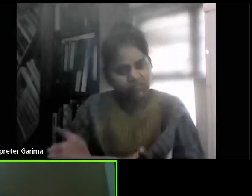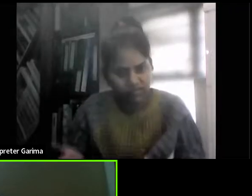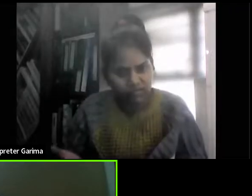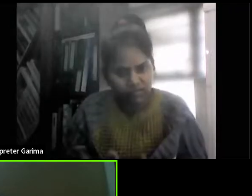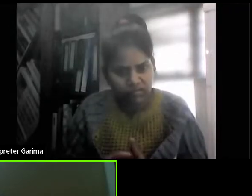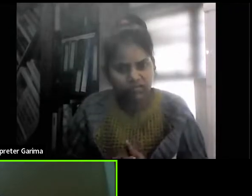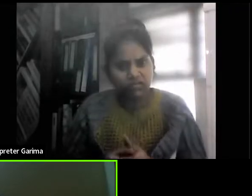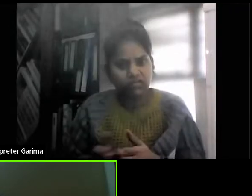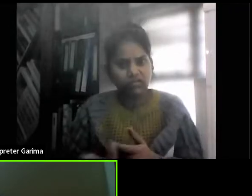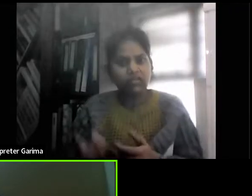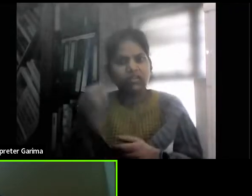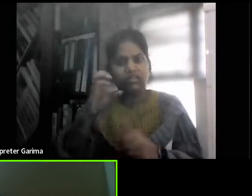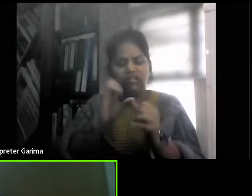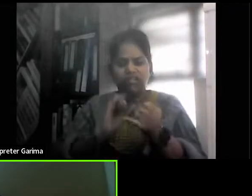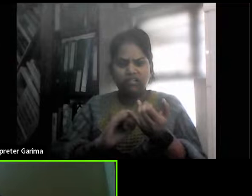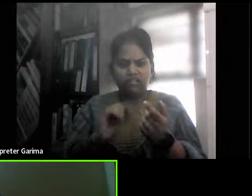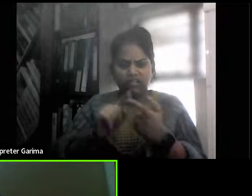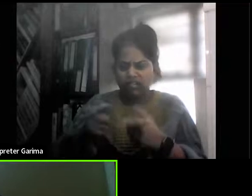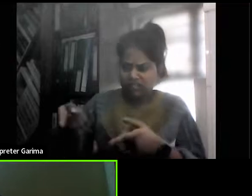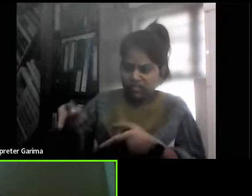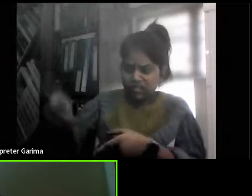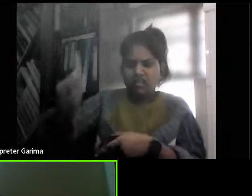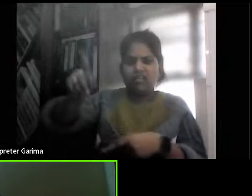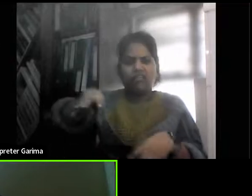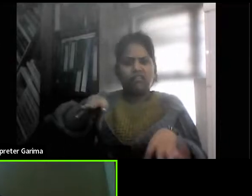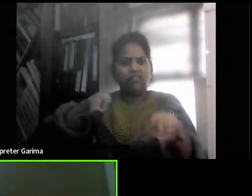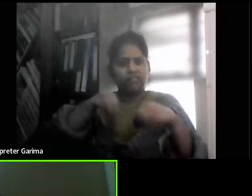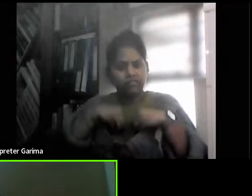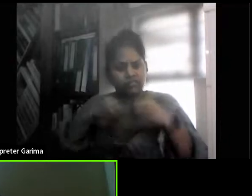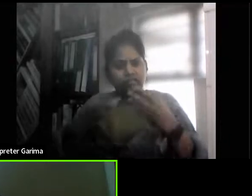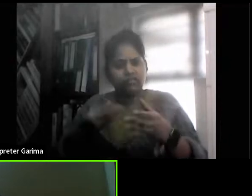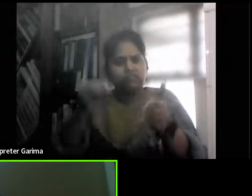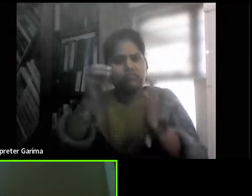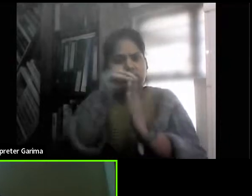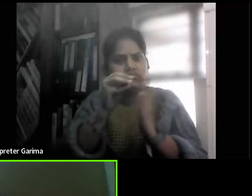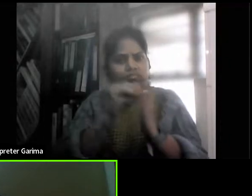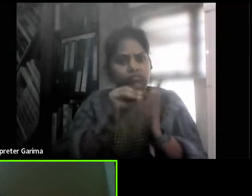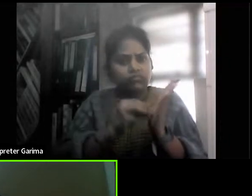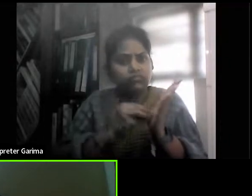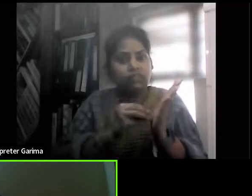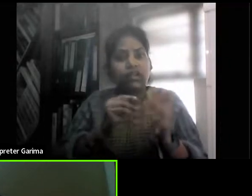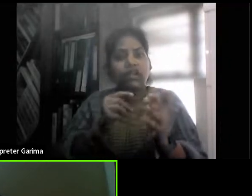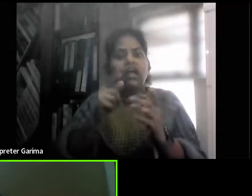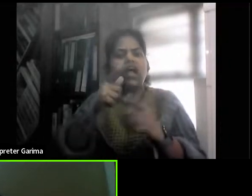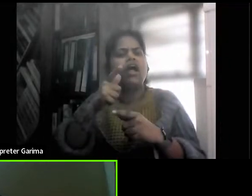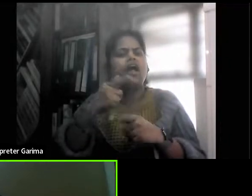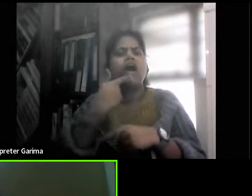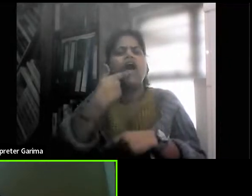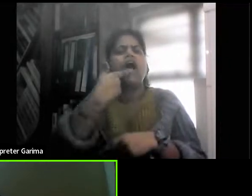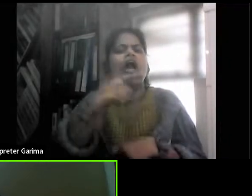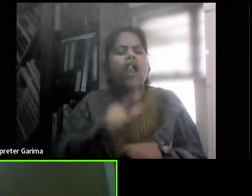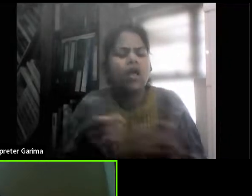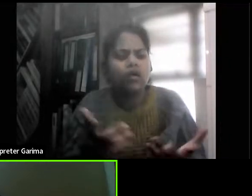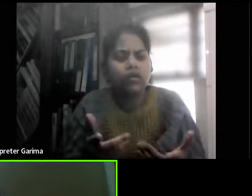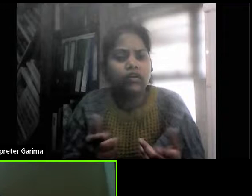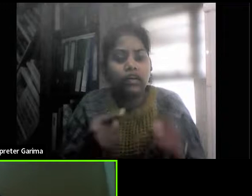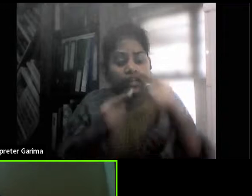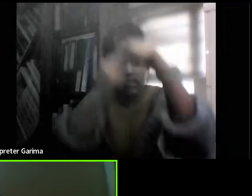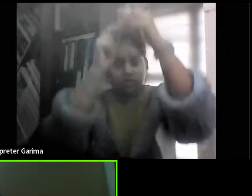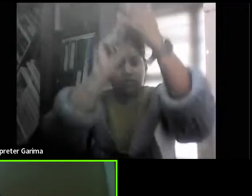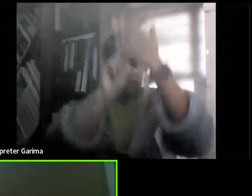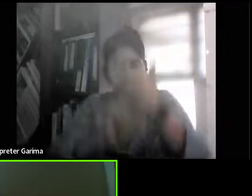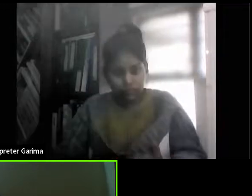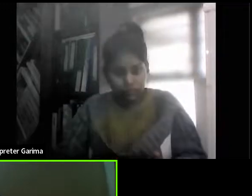took the case on its own, and it came out with a judgment stating that the Tamil Nadu government should frame